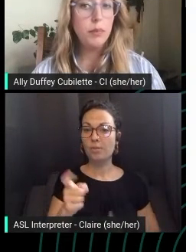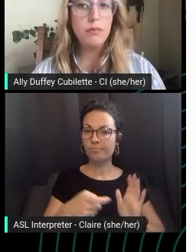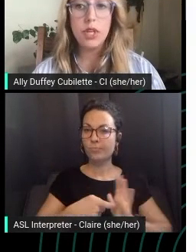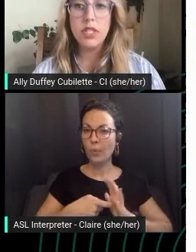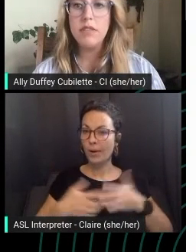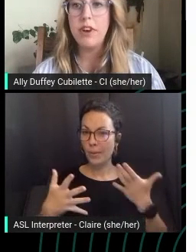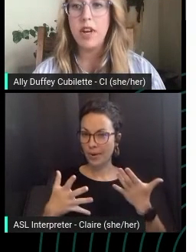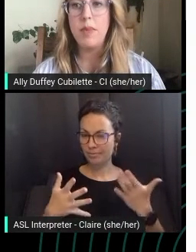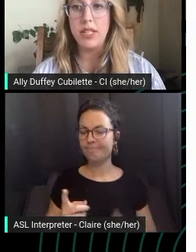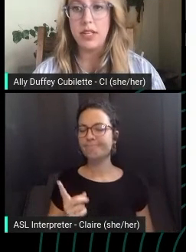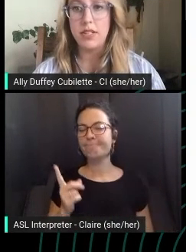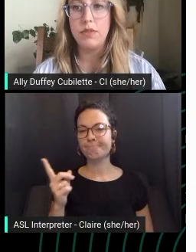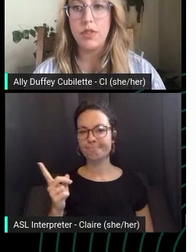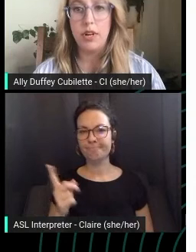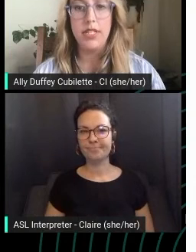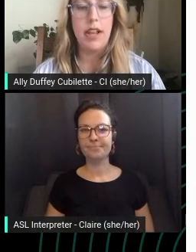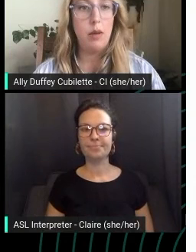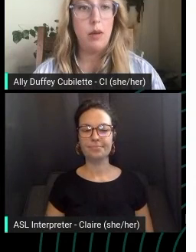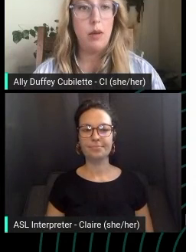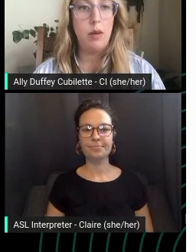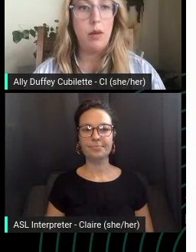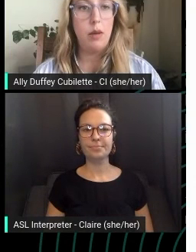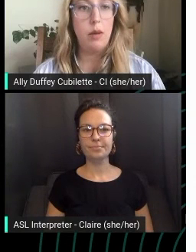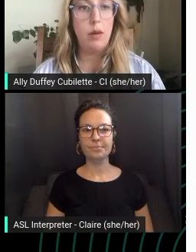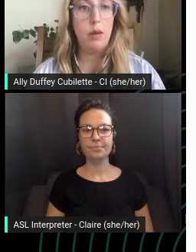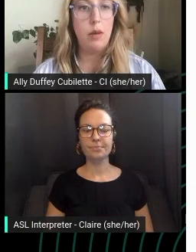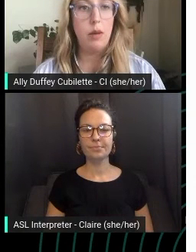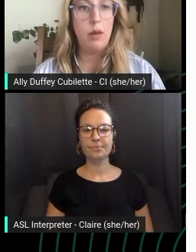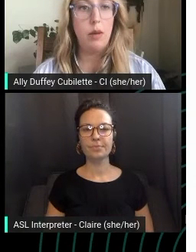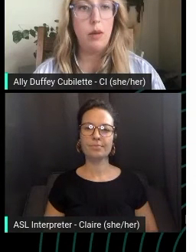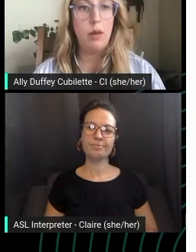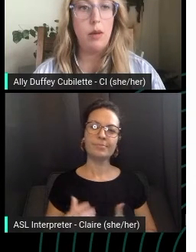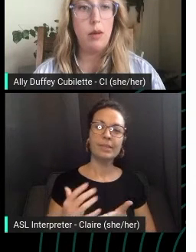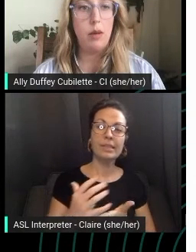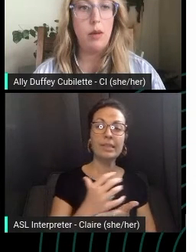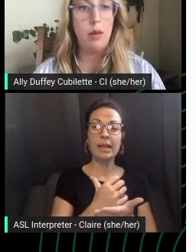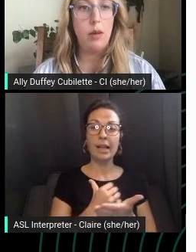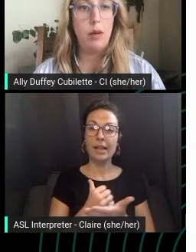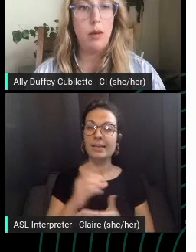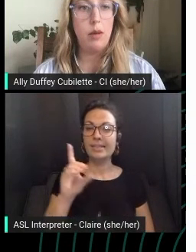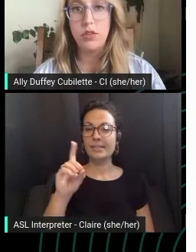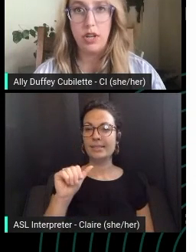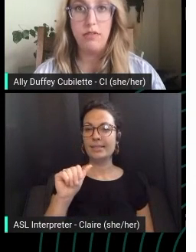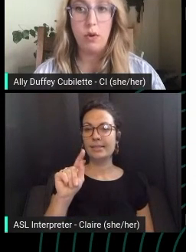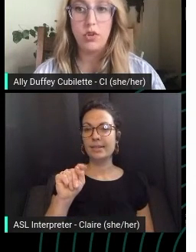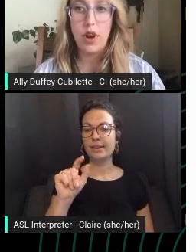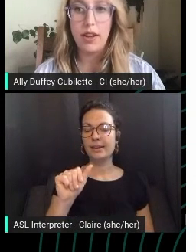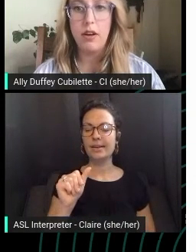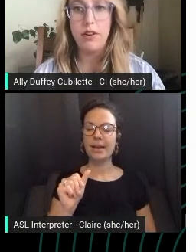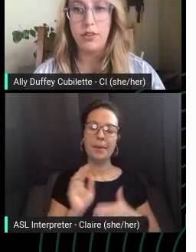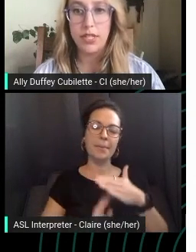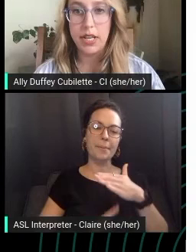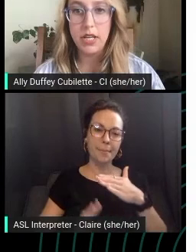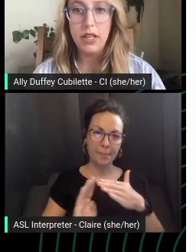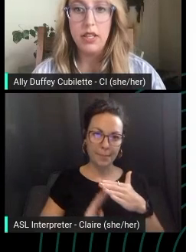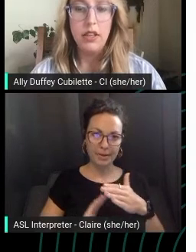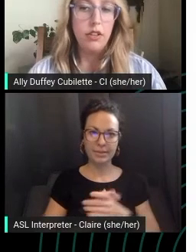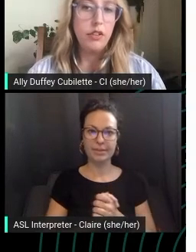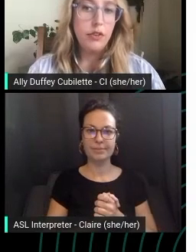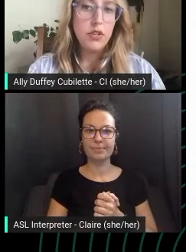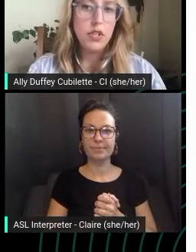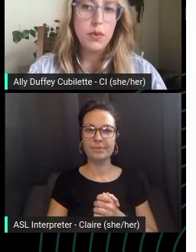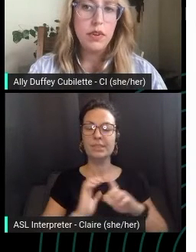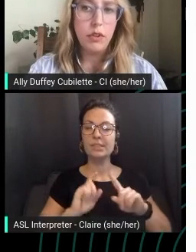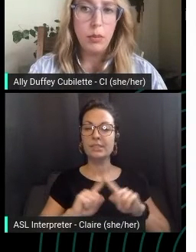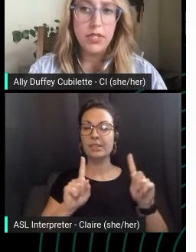First up, just the very basics of starting to capture data. There are 2 ways to place GA4 tracking on your site.